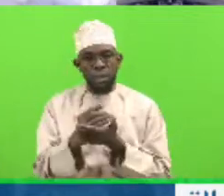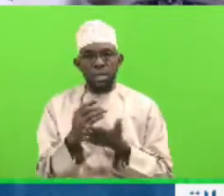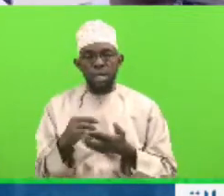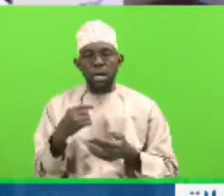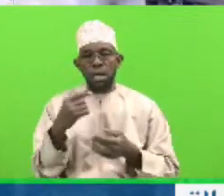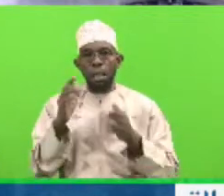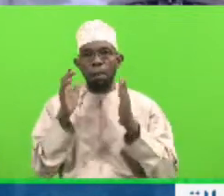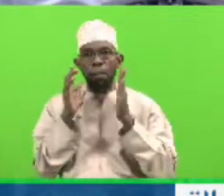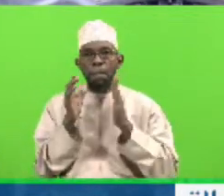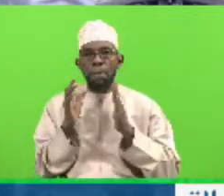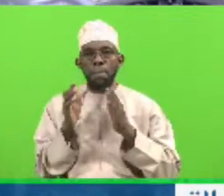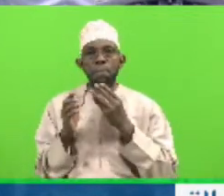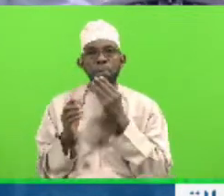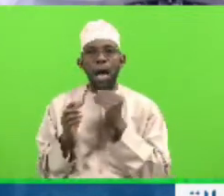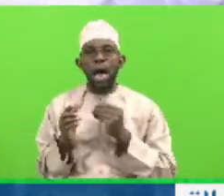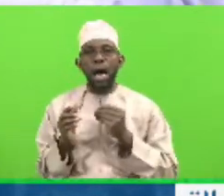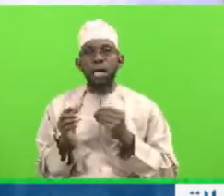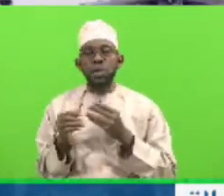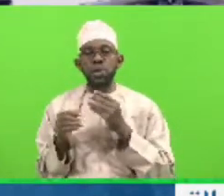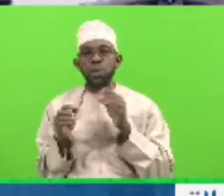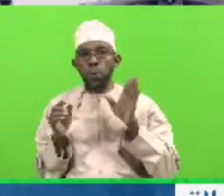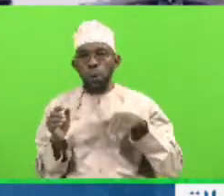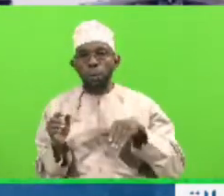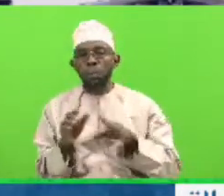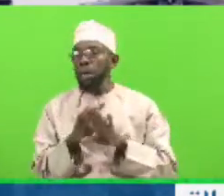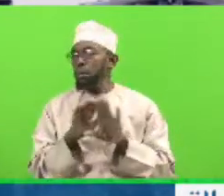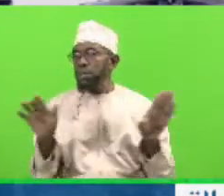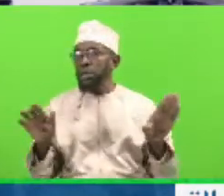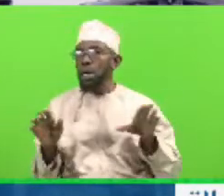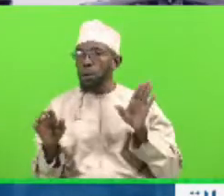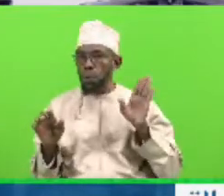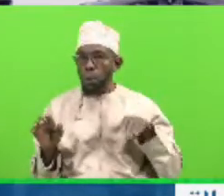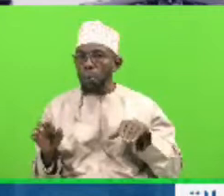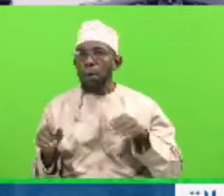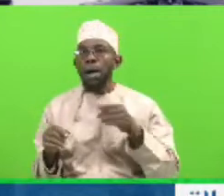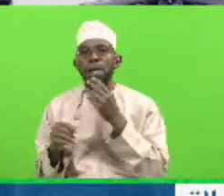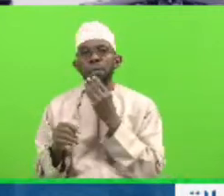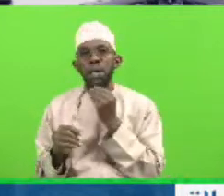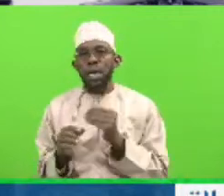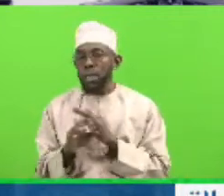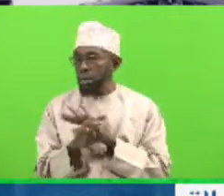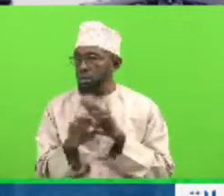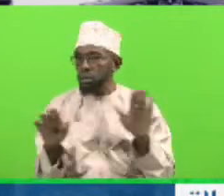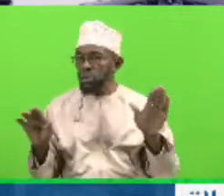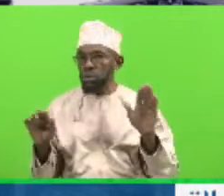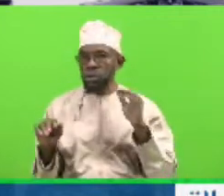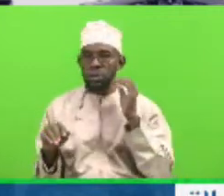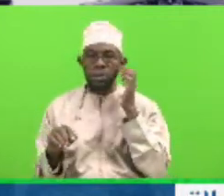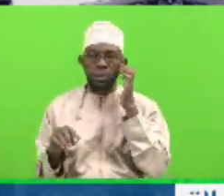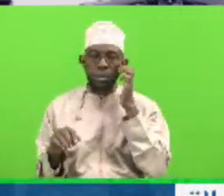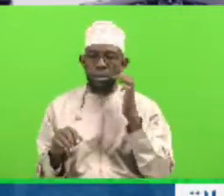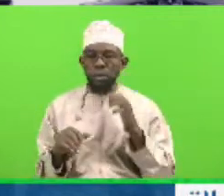that a man shall be attracted to a woman and a woman shall be attracted to a man.